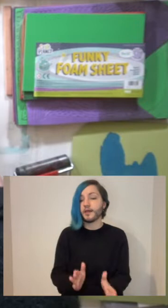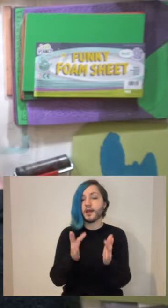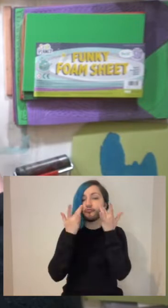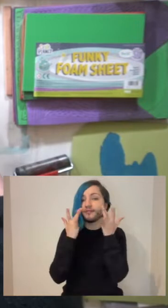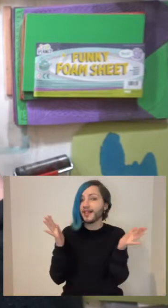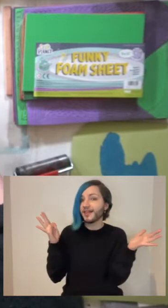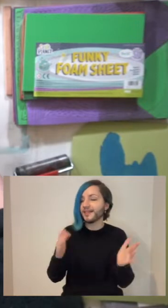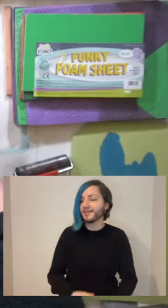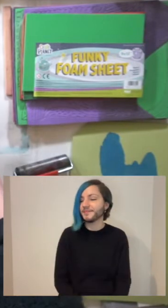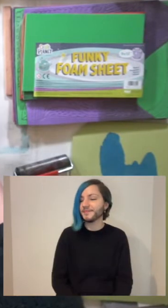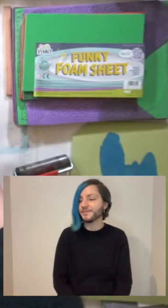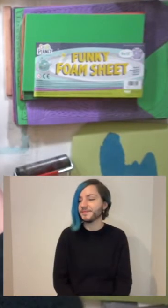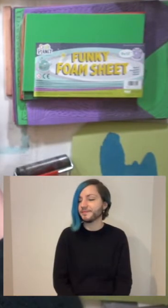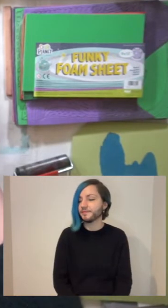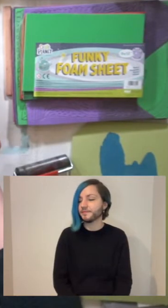This is the reveal.